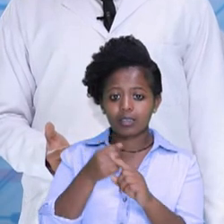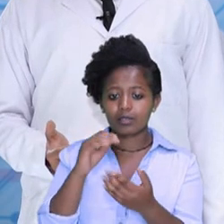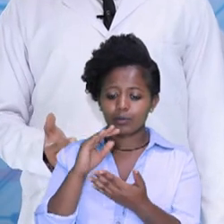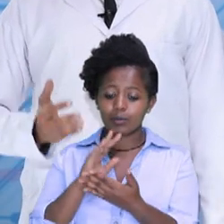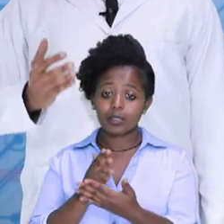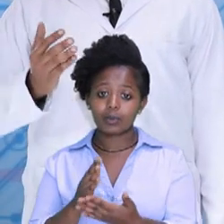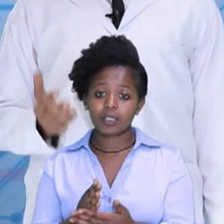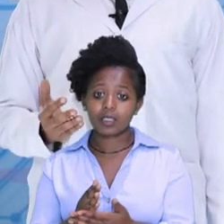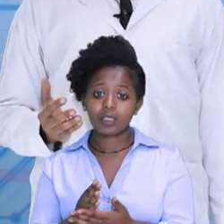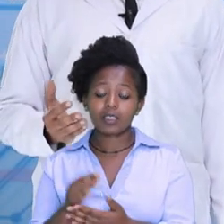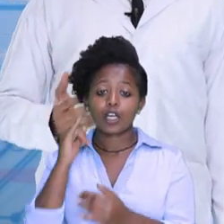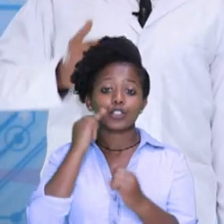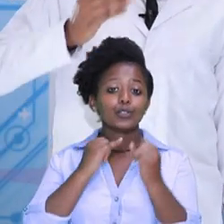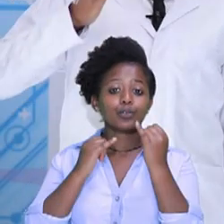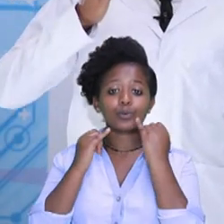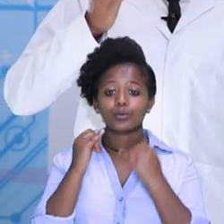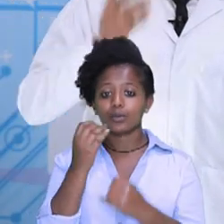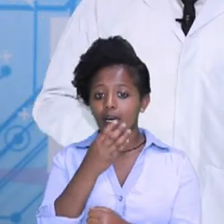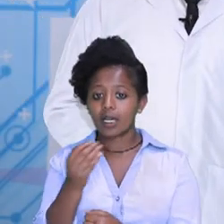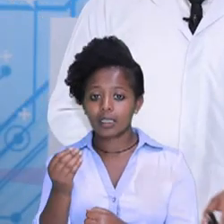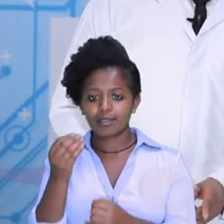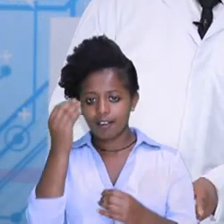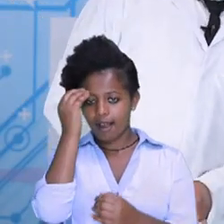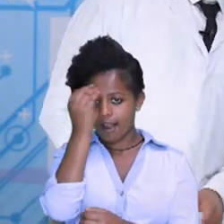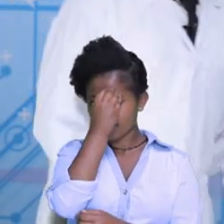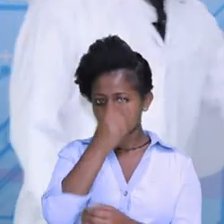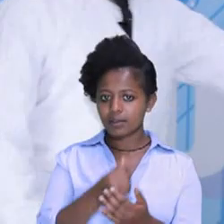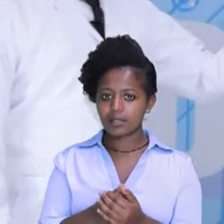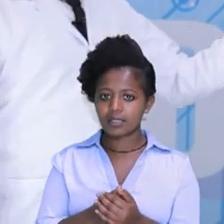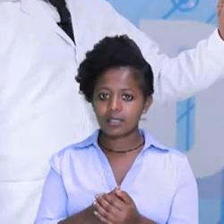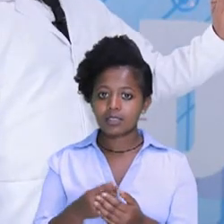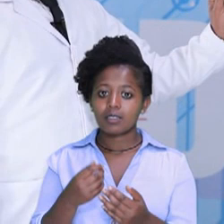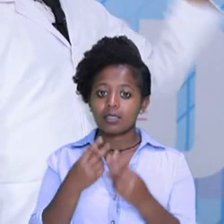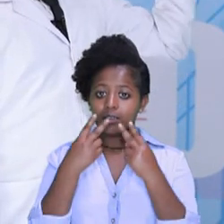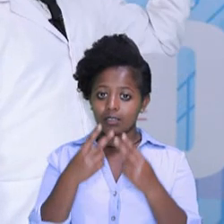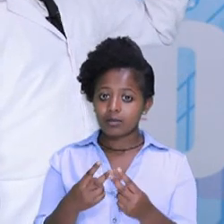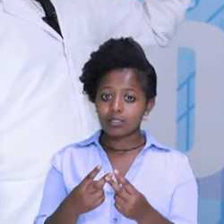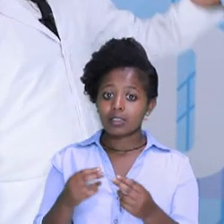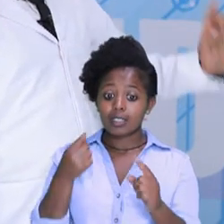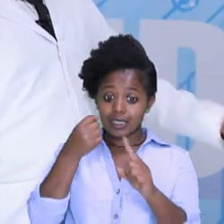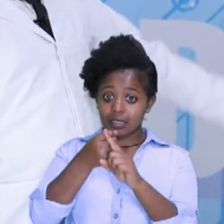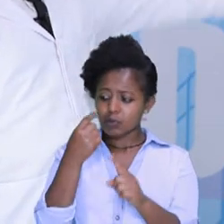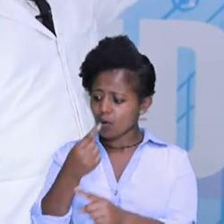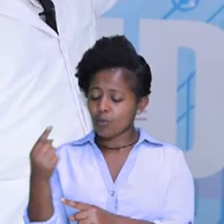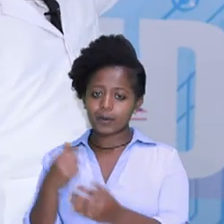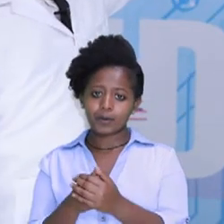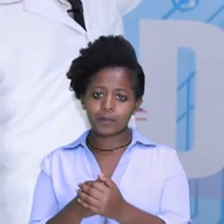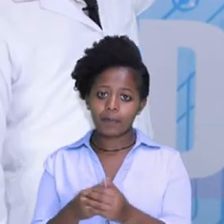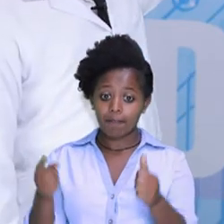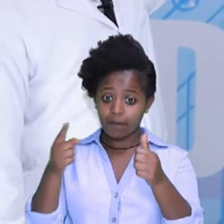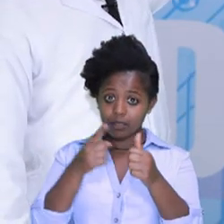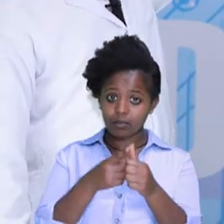between Jew and Arabs. Let us see each struggle one by one. The first